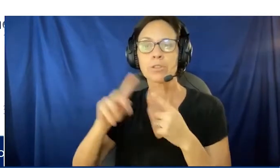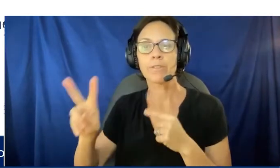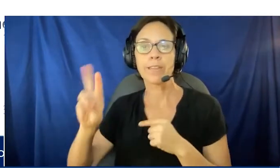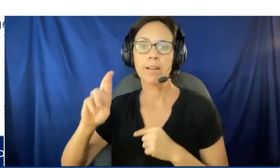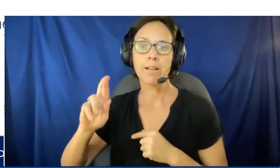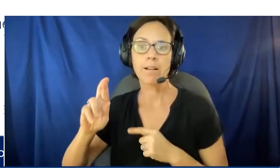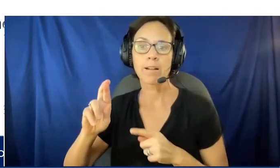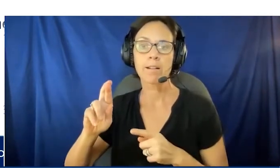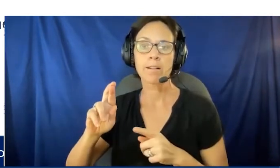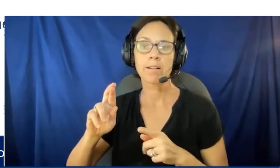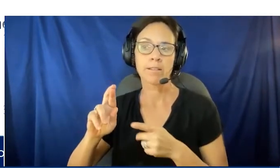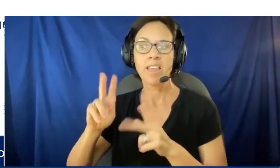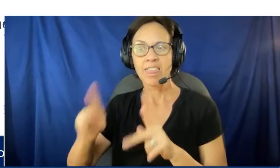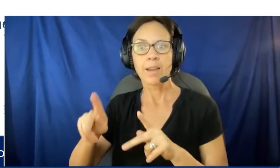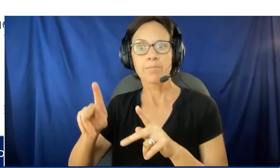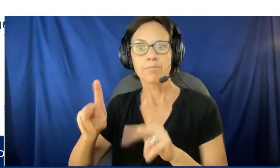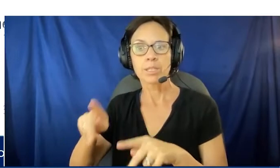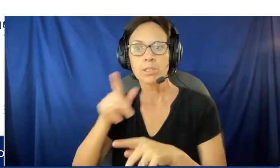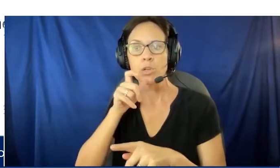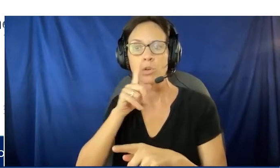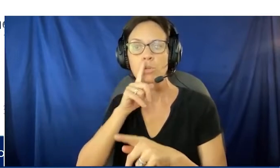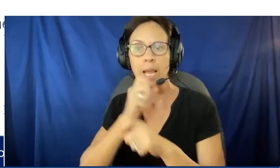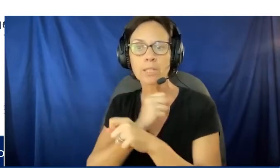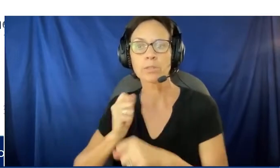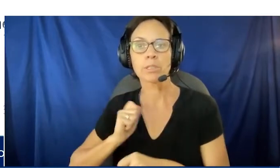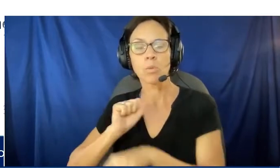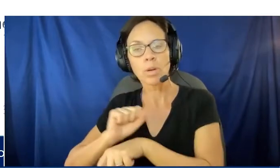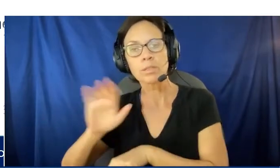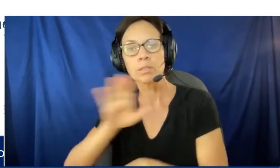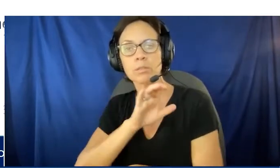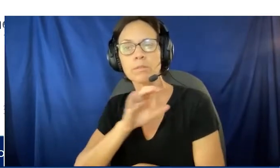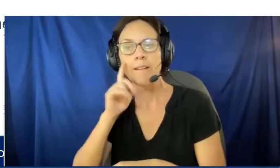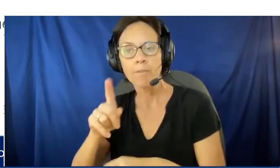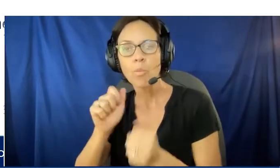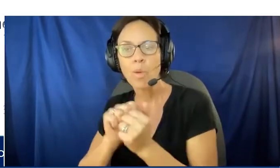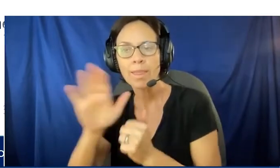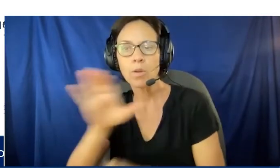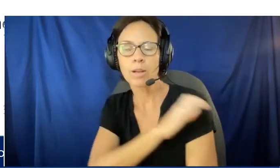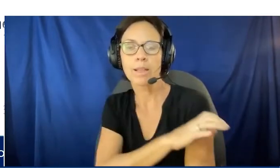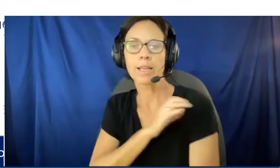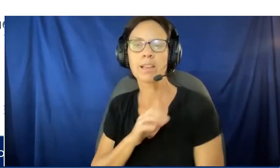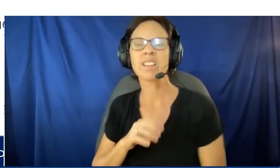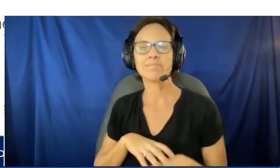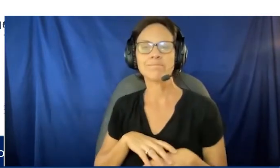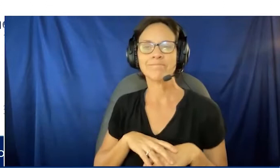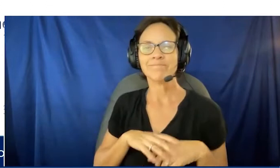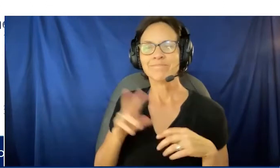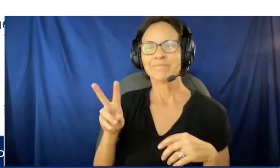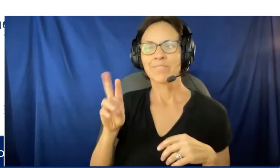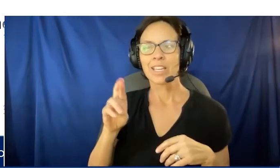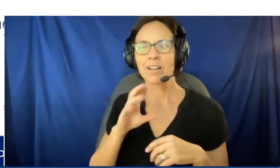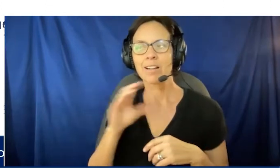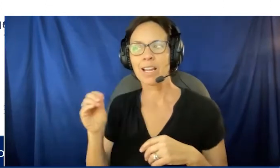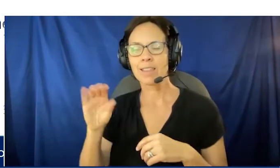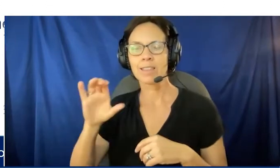staffs your clinic. And the VR counselor and the clinic should know what kind